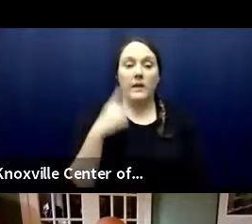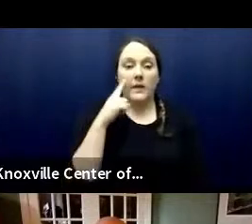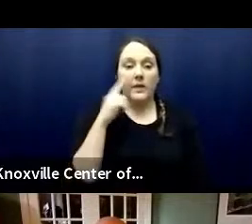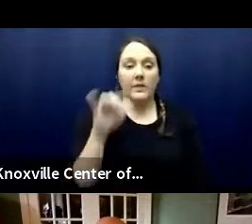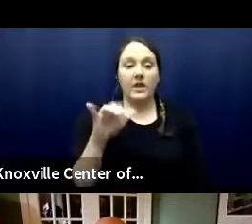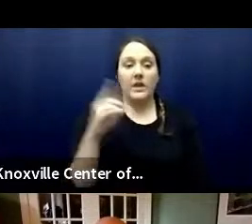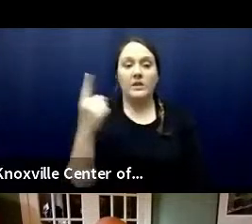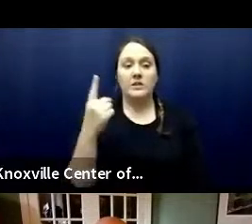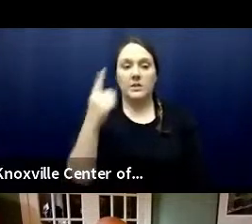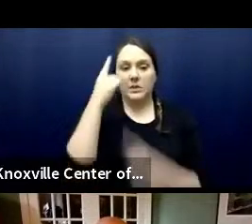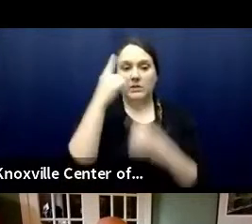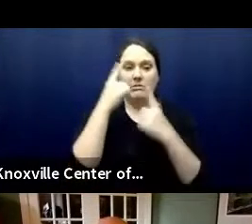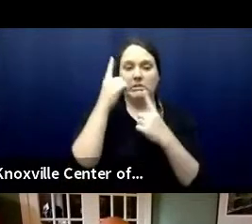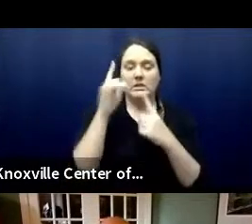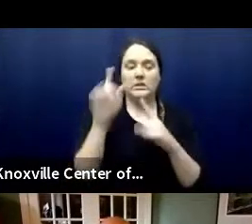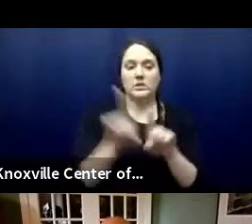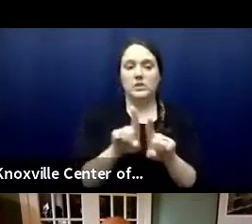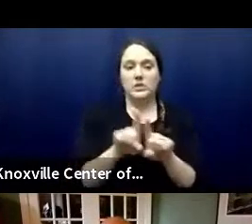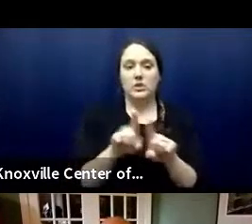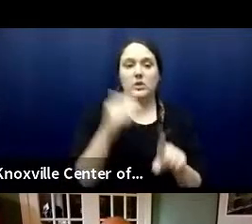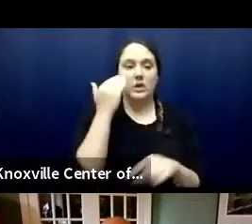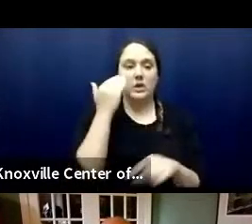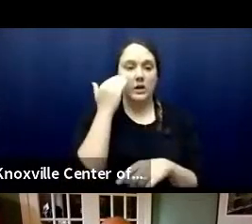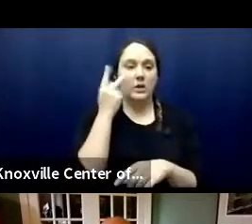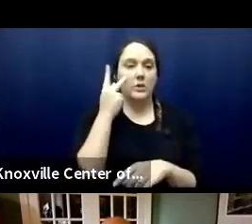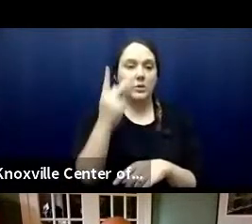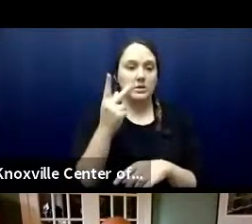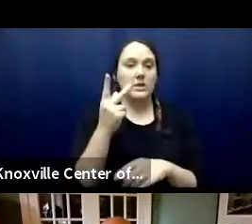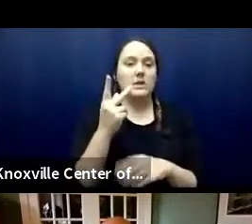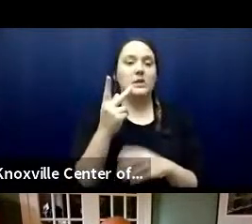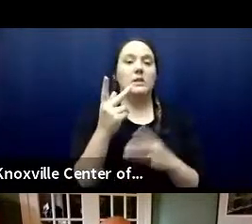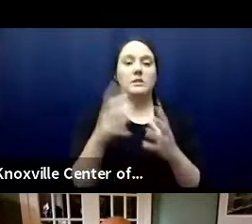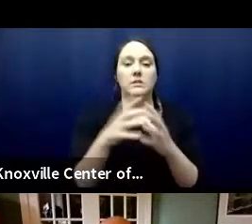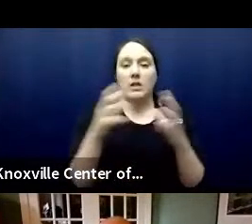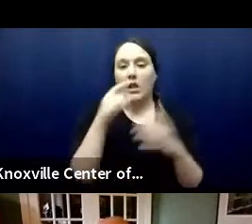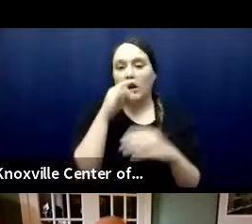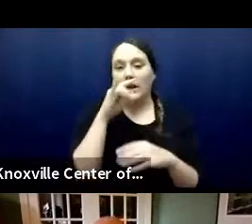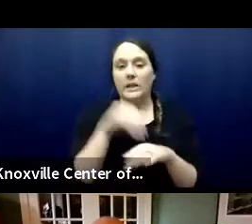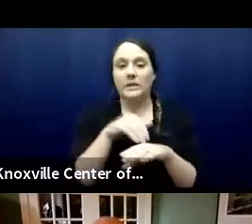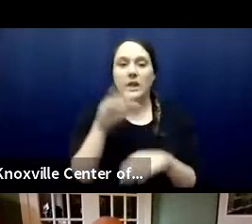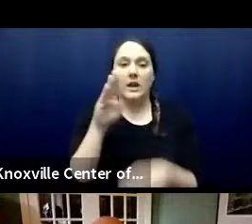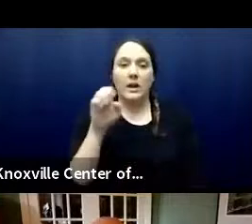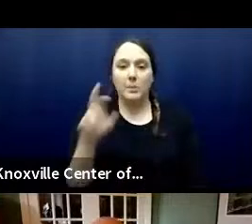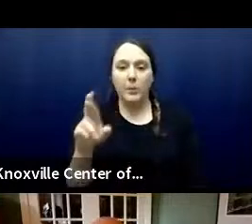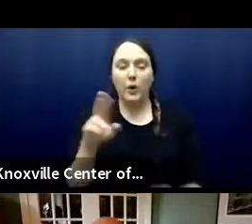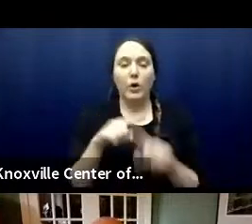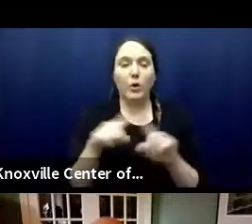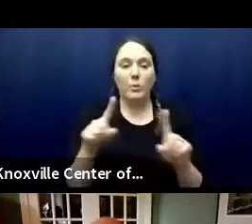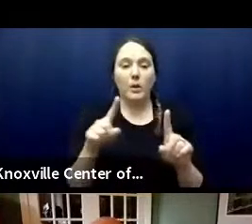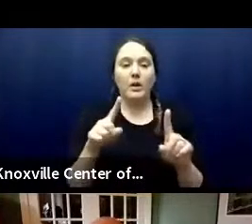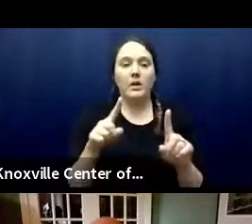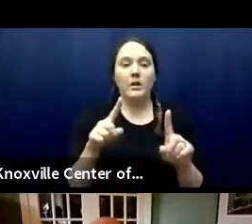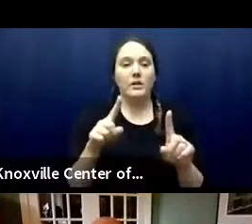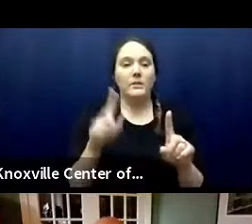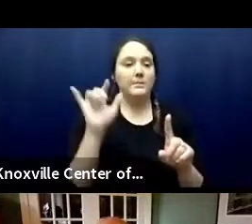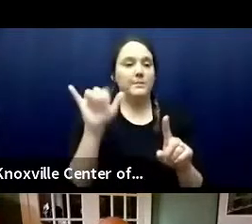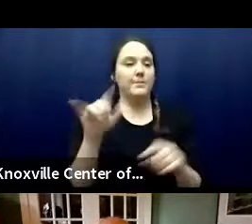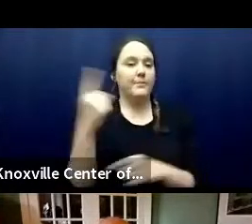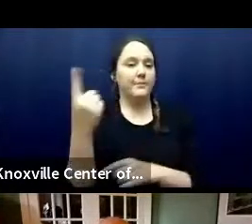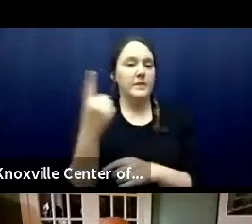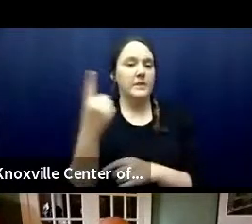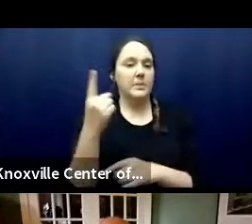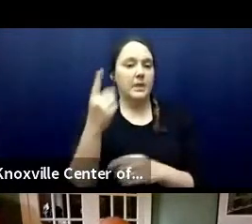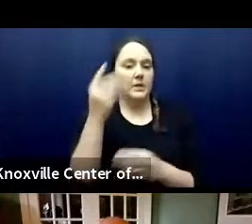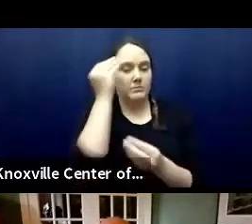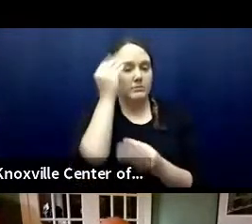something to consider too, is how, and I know we've seen the pictures of a bunch of kids at bars, but that's just something to throw out